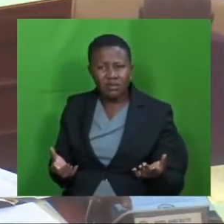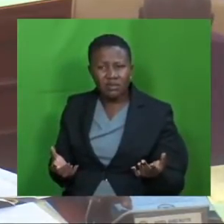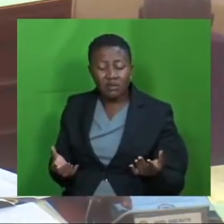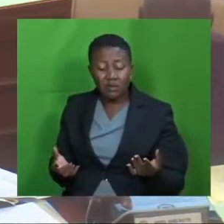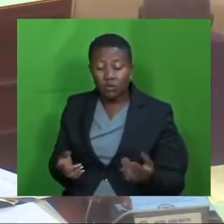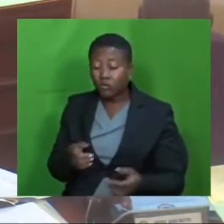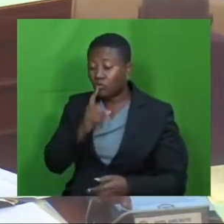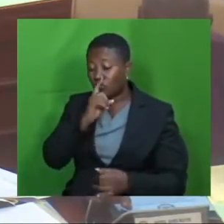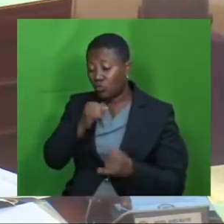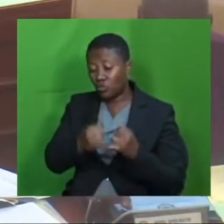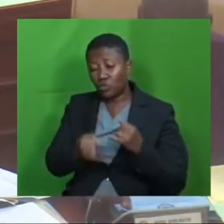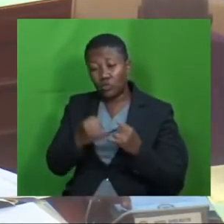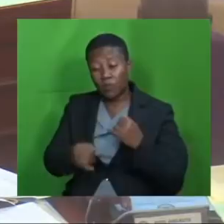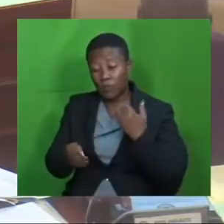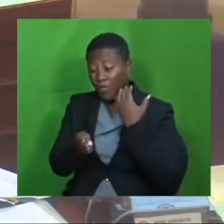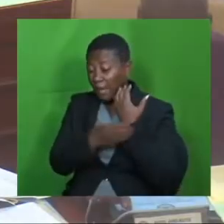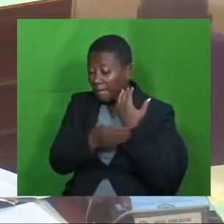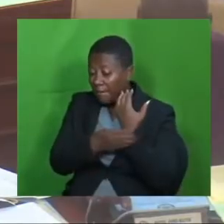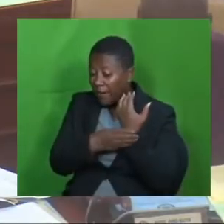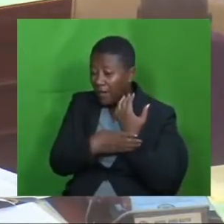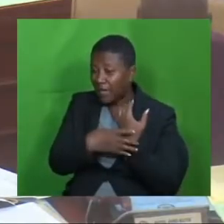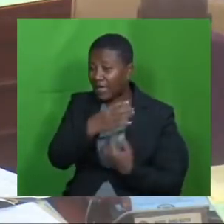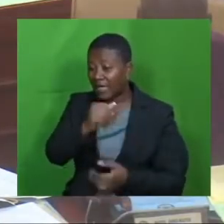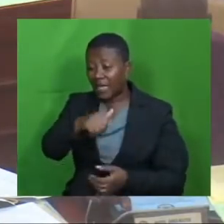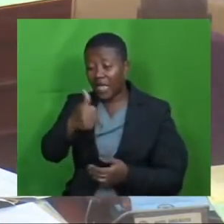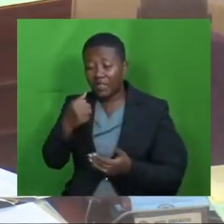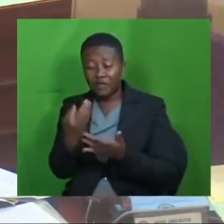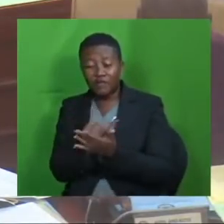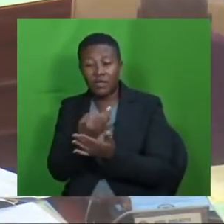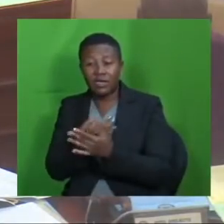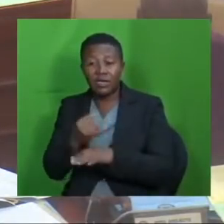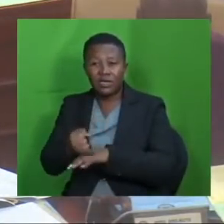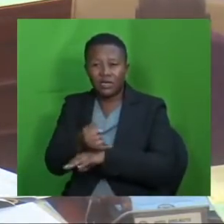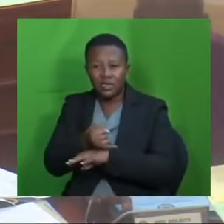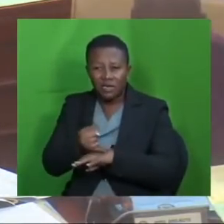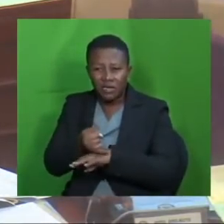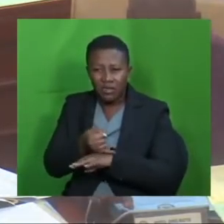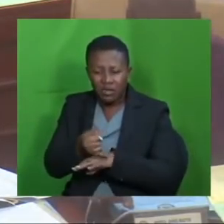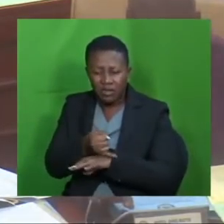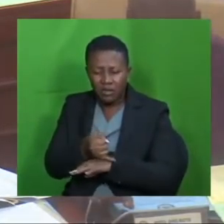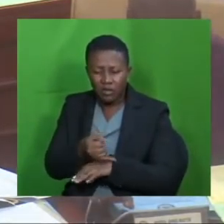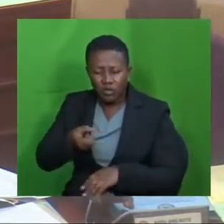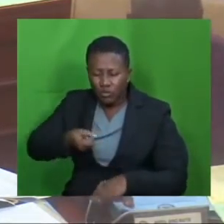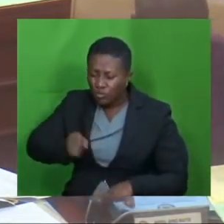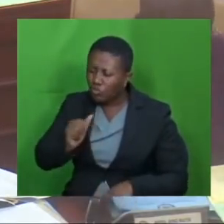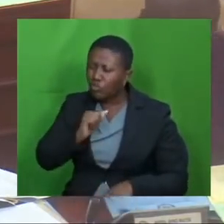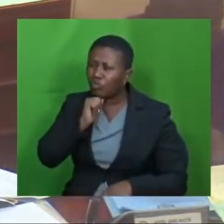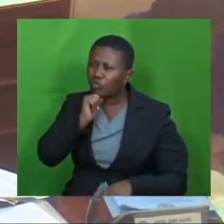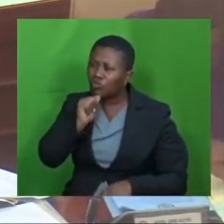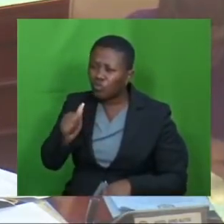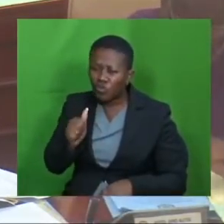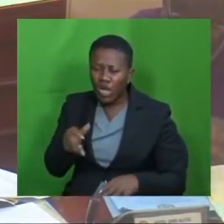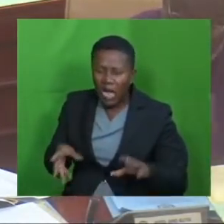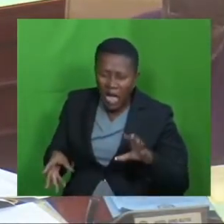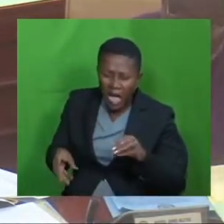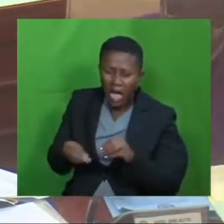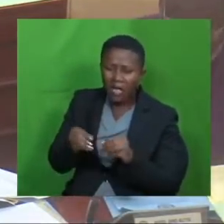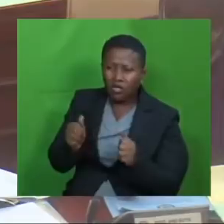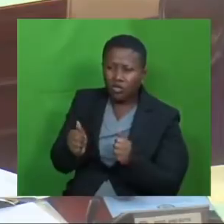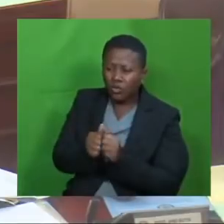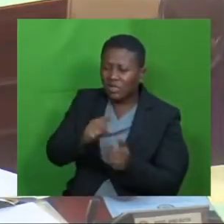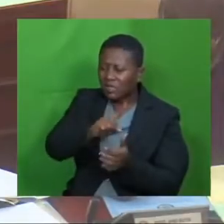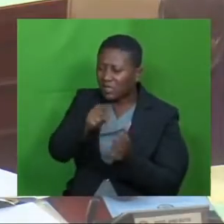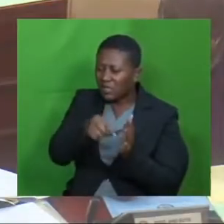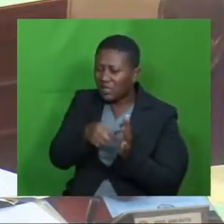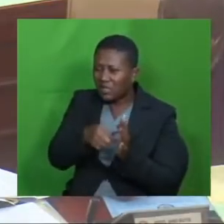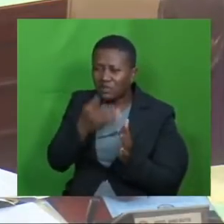banks and the financial institutions of this country should not be subjected to this obnoxious, punitive,